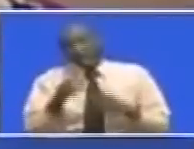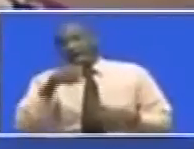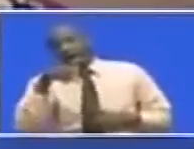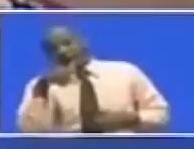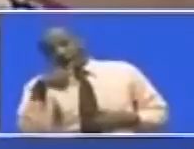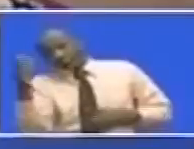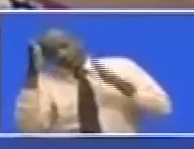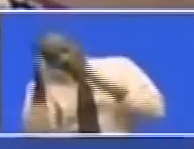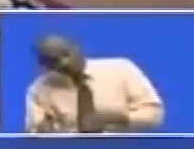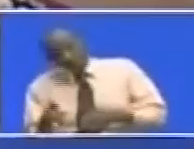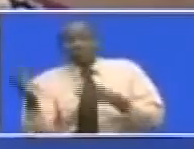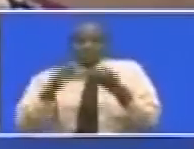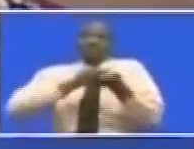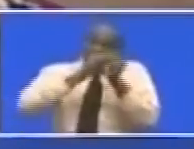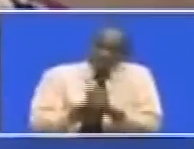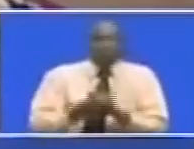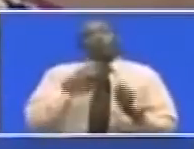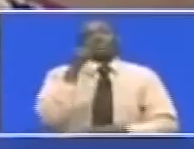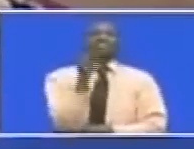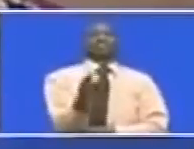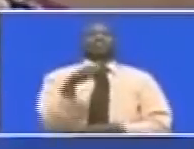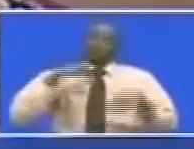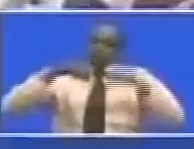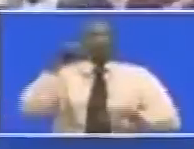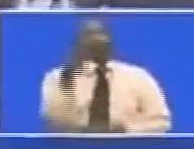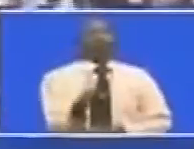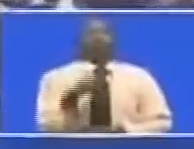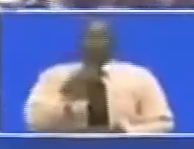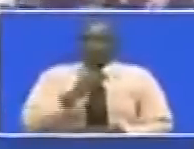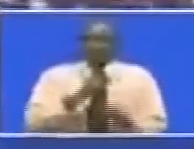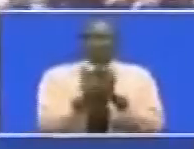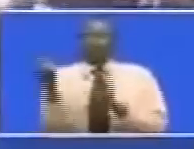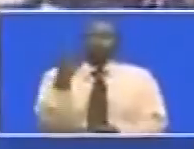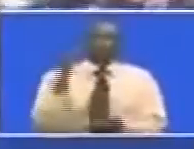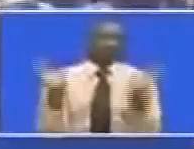akiwa nani Lowassa, yani ninachohitaji mimi ni mabadiliko tu.